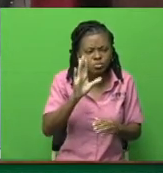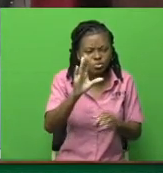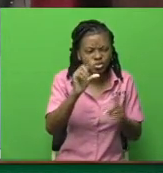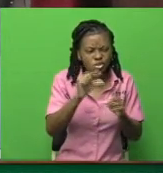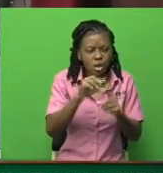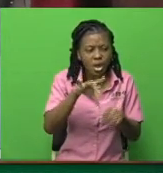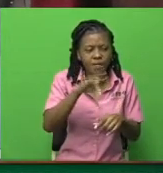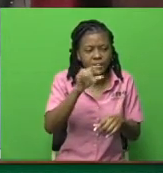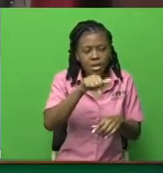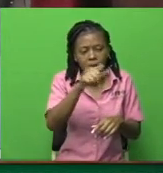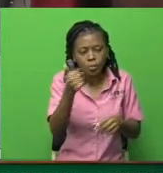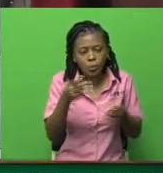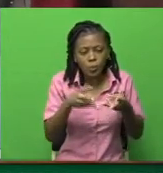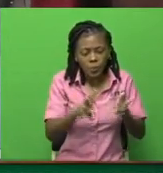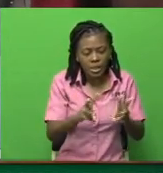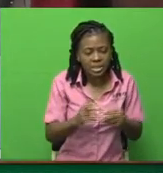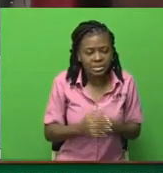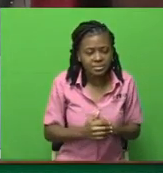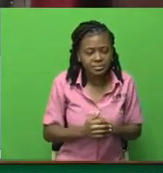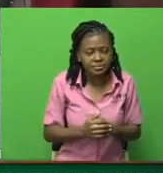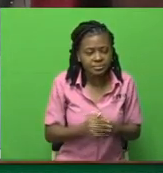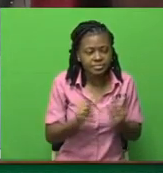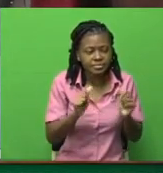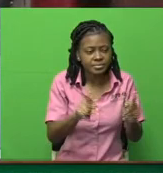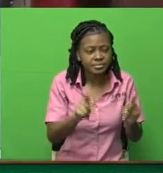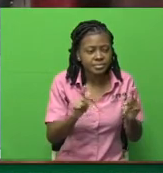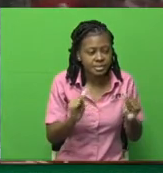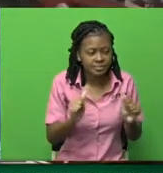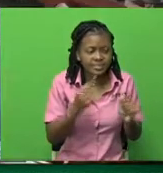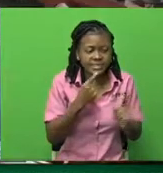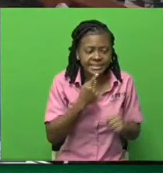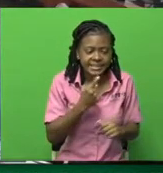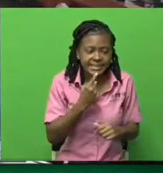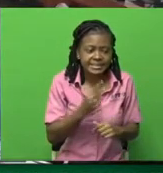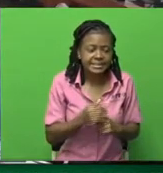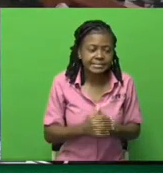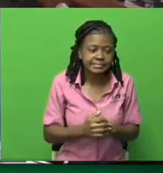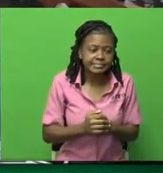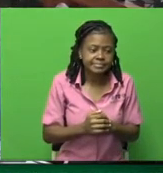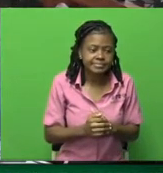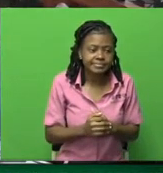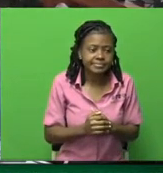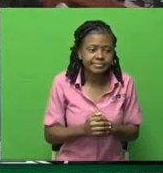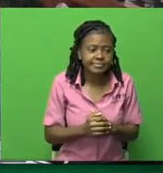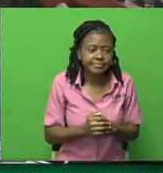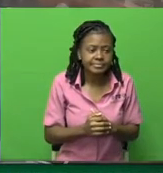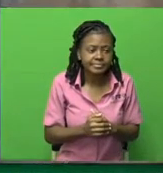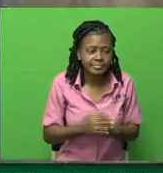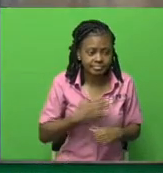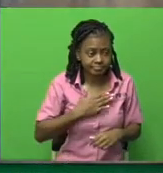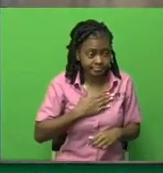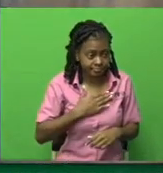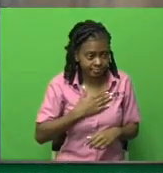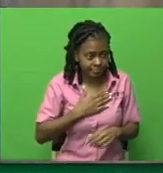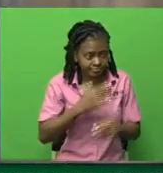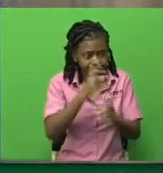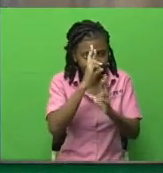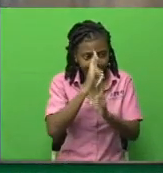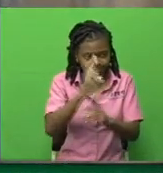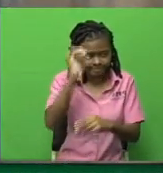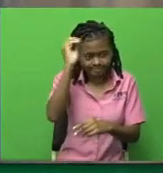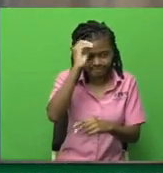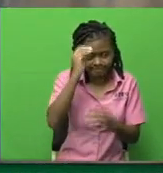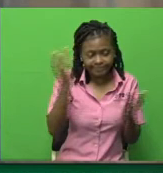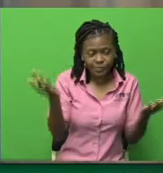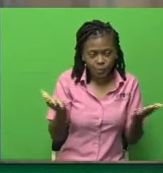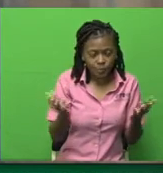to put over what you wish madamai I'm guided I was I have not seen a minister has done this I am still in my respectful if this has been done